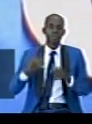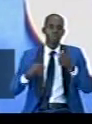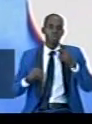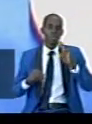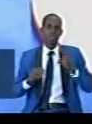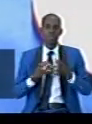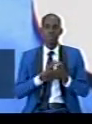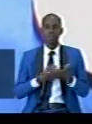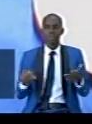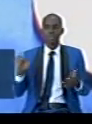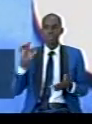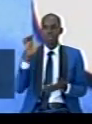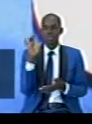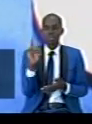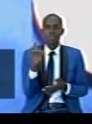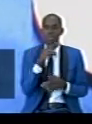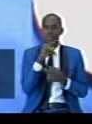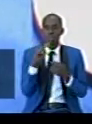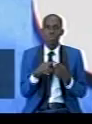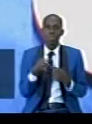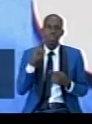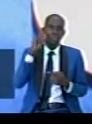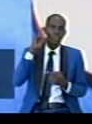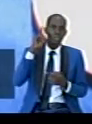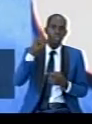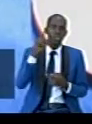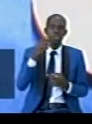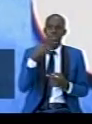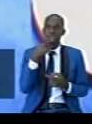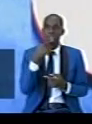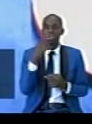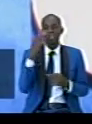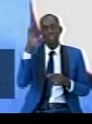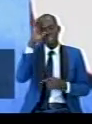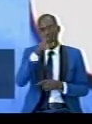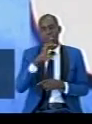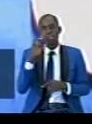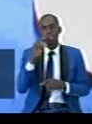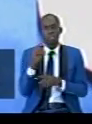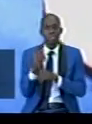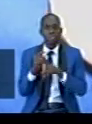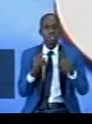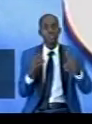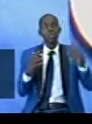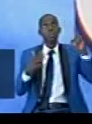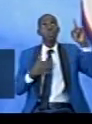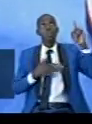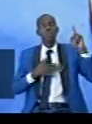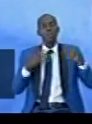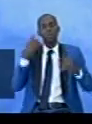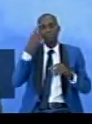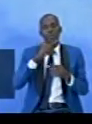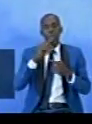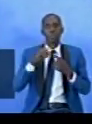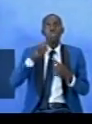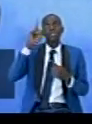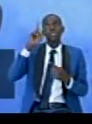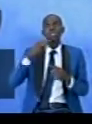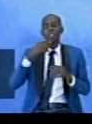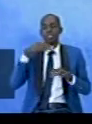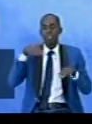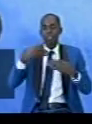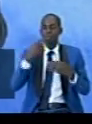thou said, seek my face, when you commanded, seek my face, when you gave the order, seek my